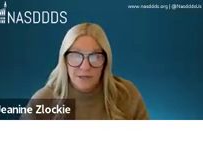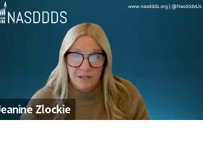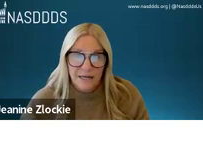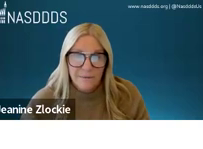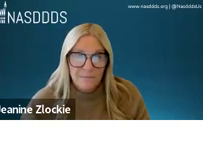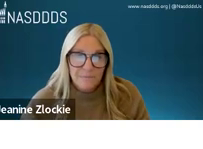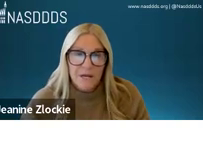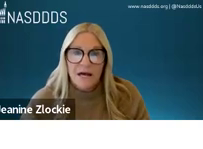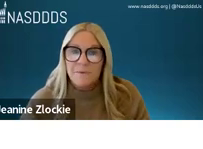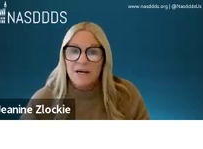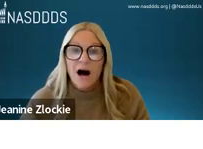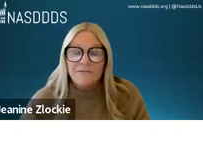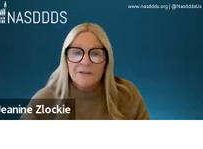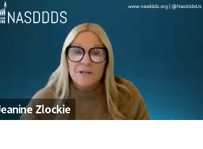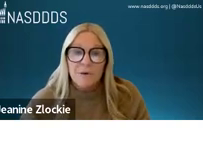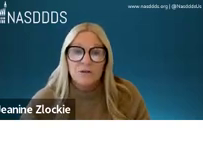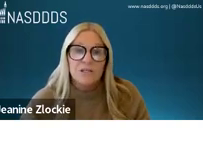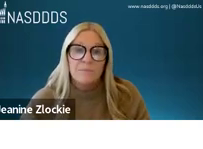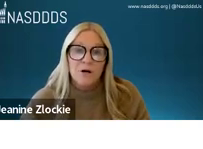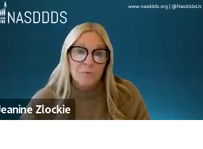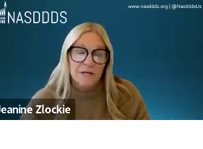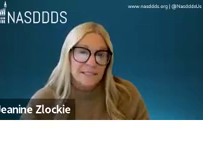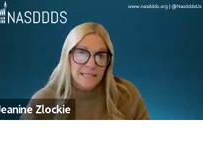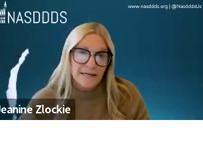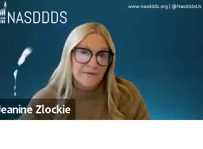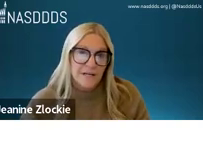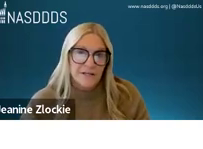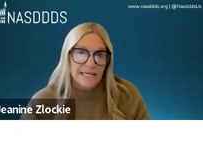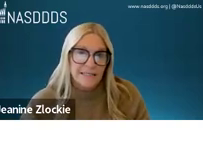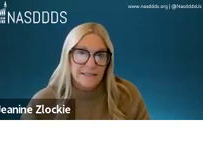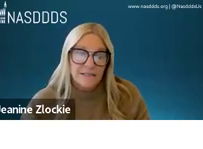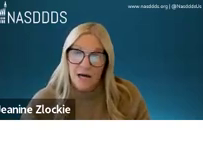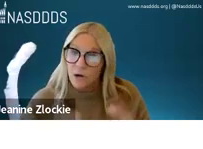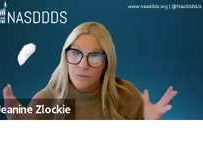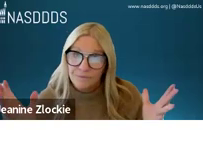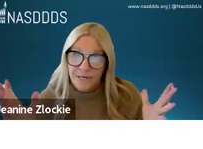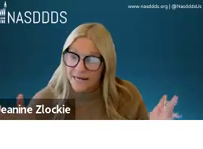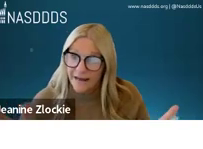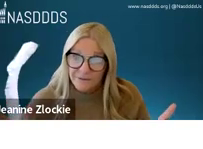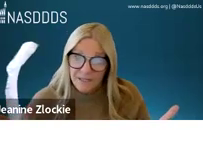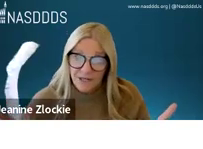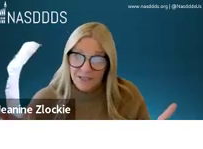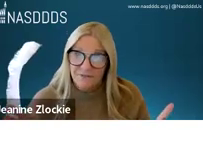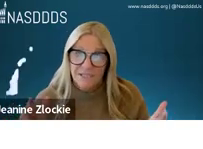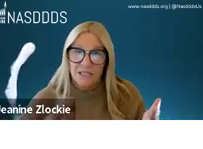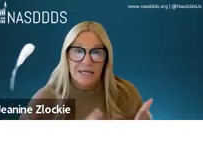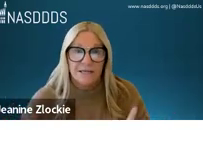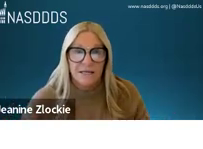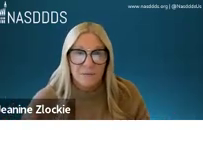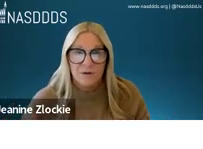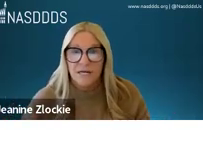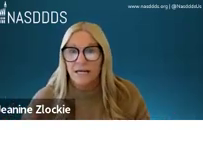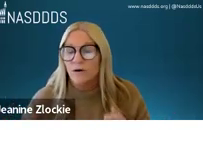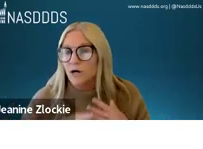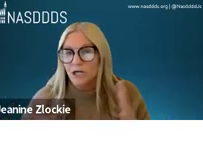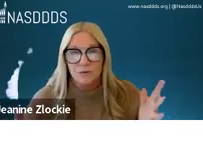intellectual disability, be offered the most appropriate setting for their needs. So doesn't have to be the nursing facility, in